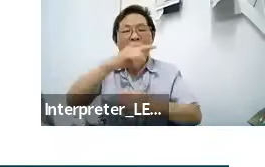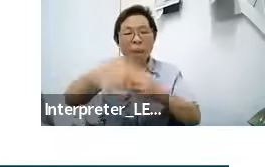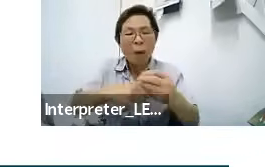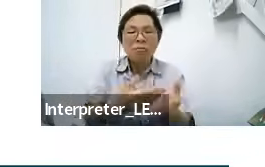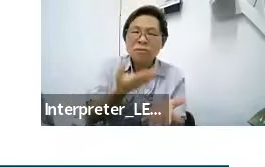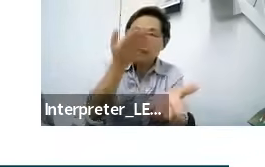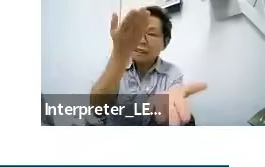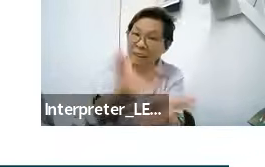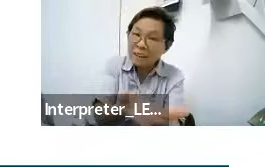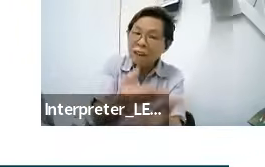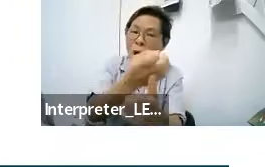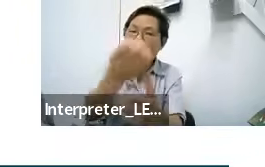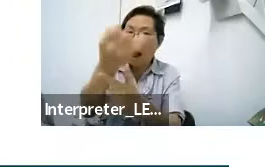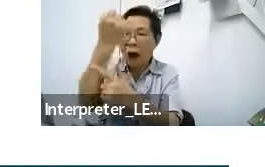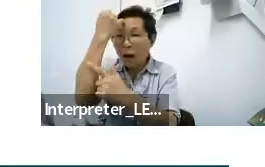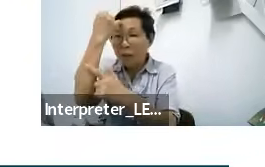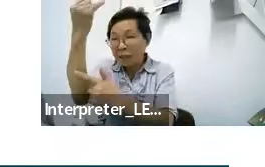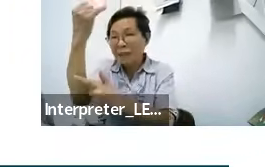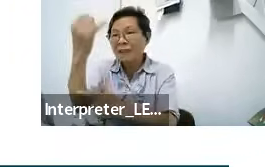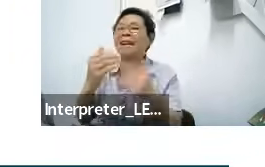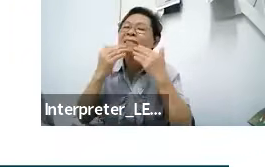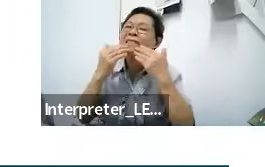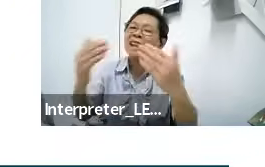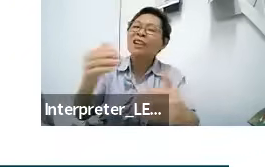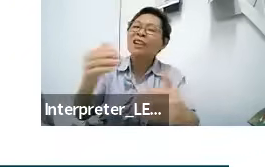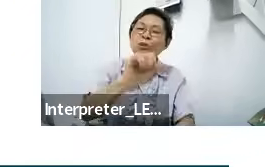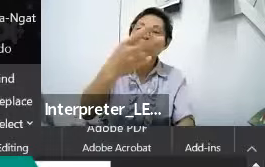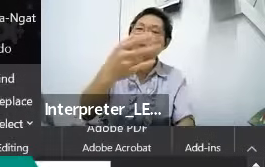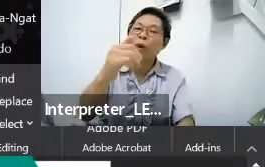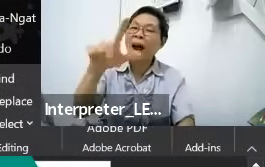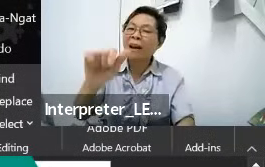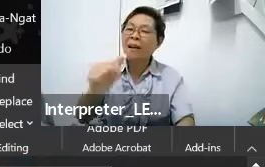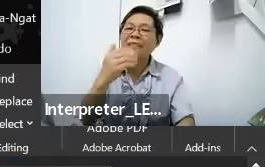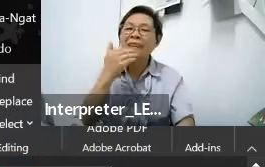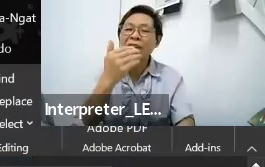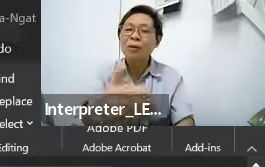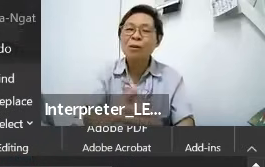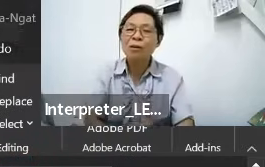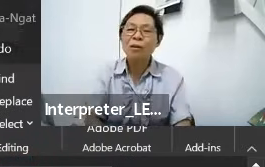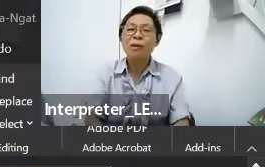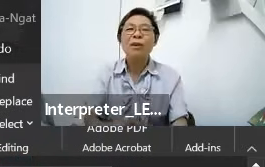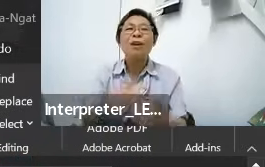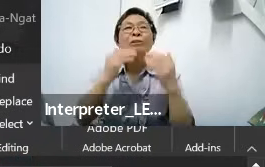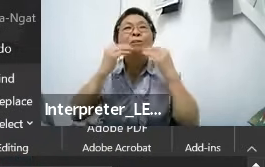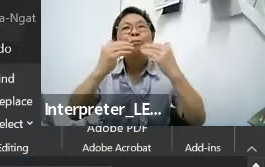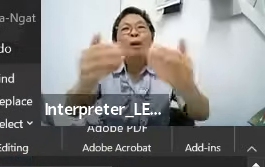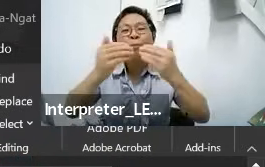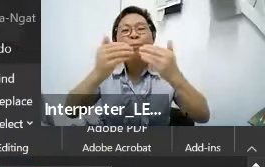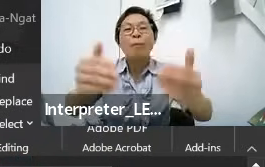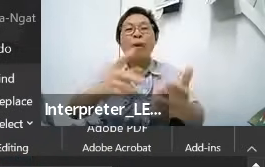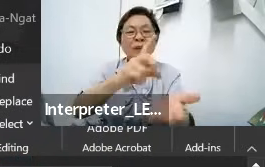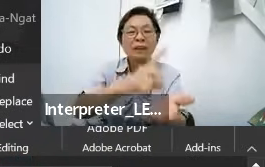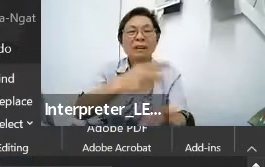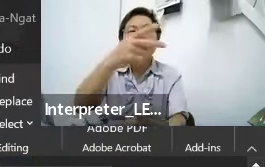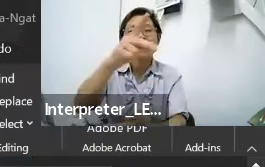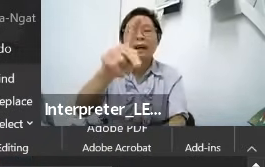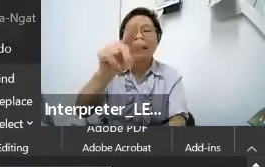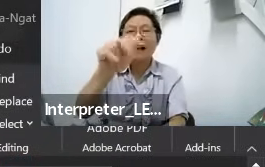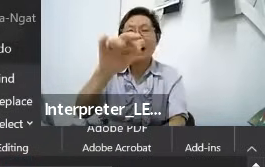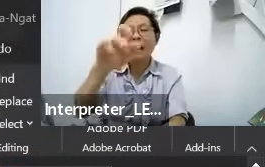or any idea for improvement. Thank you, Sohaila. Thank you. A big thank you to Dr. Kanit Pamanee